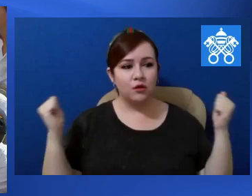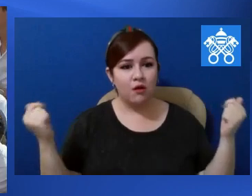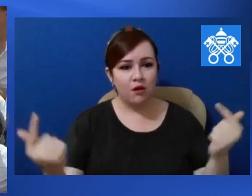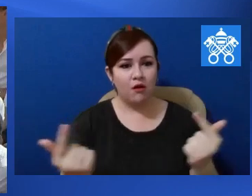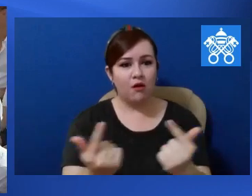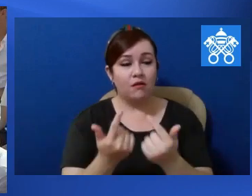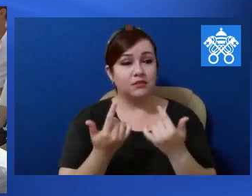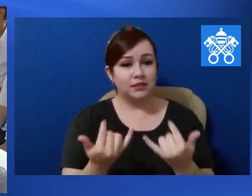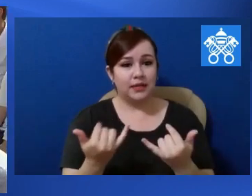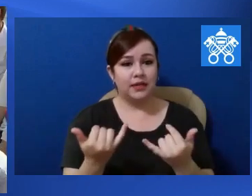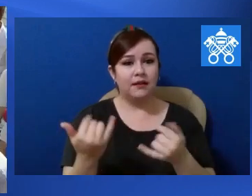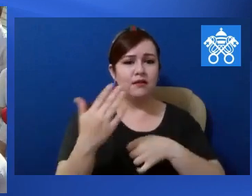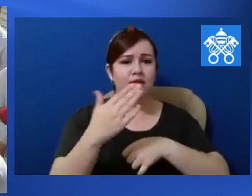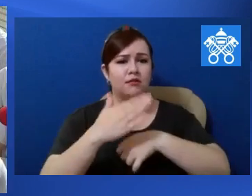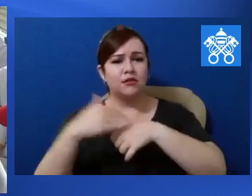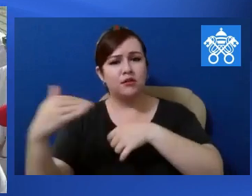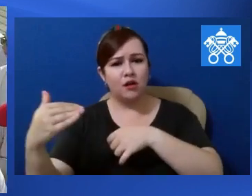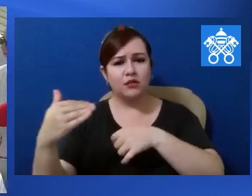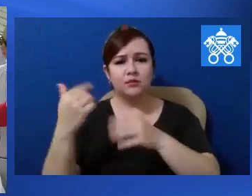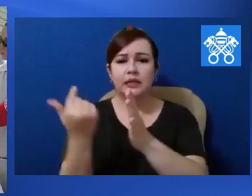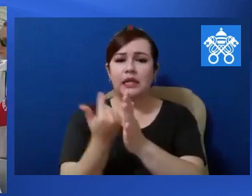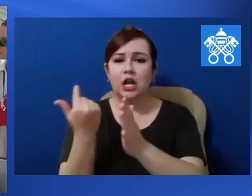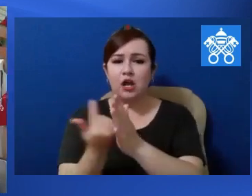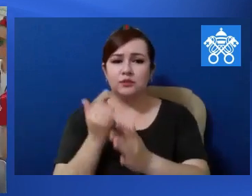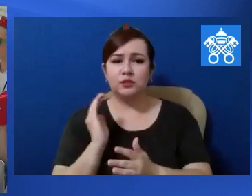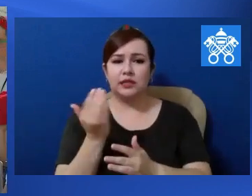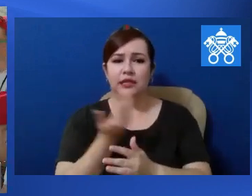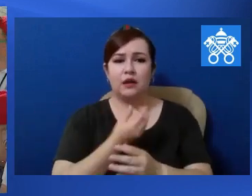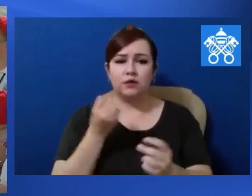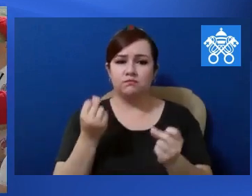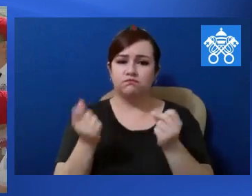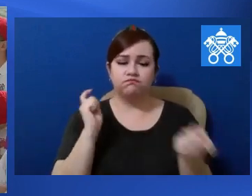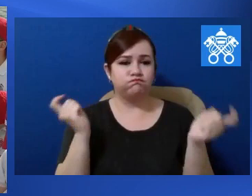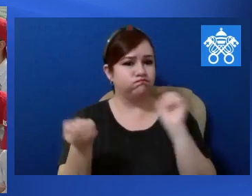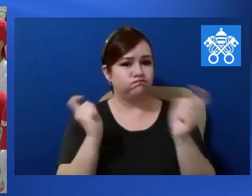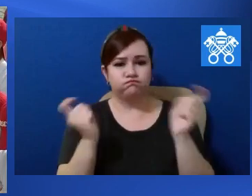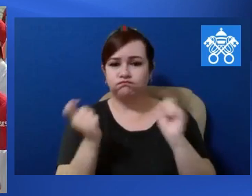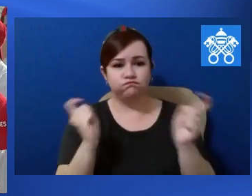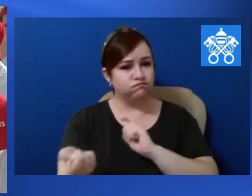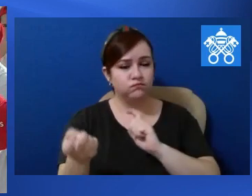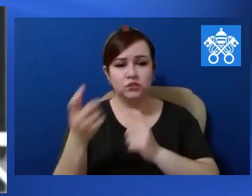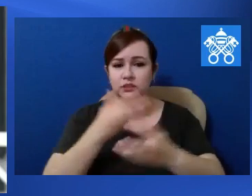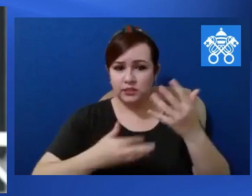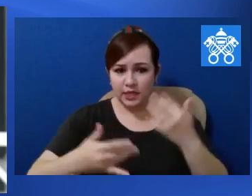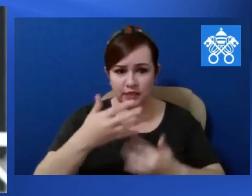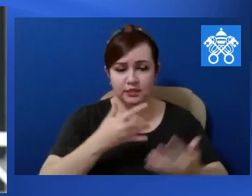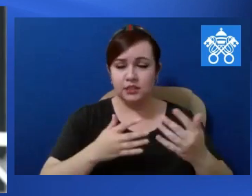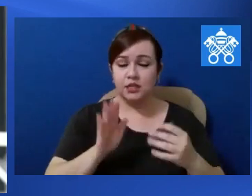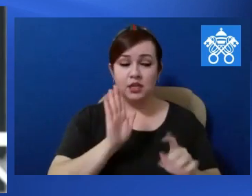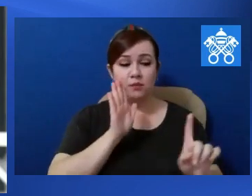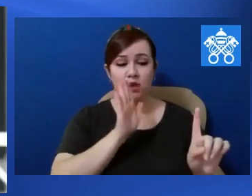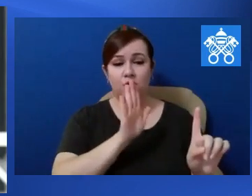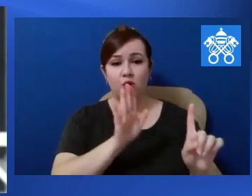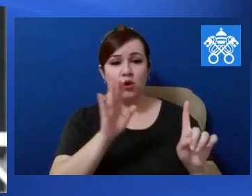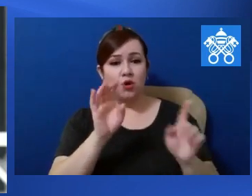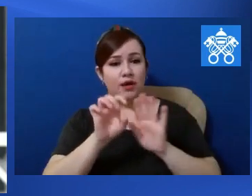to reflect and embody, at a specific moment in history, a certain aspect of the Gospel, then